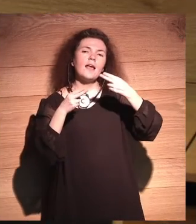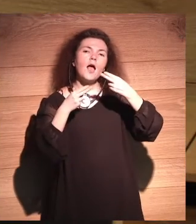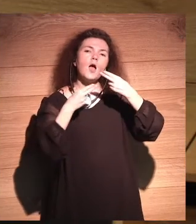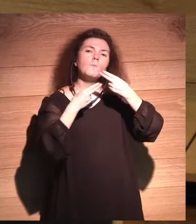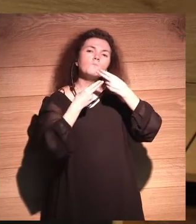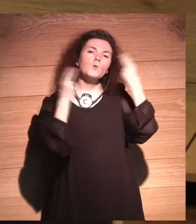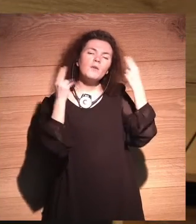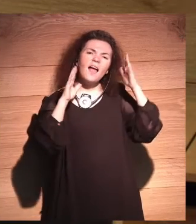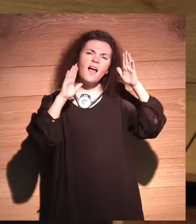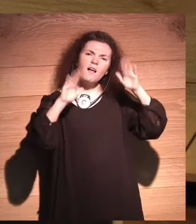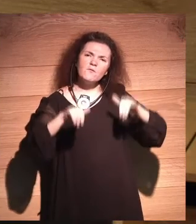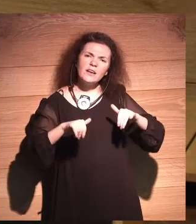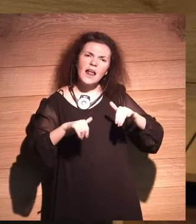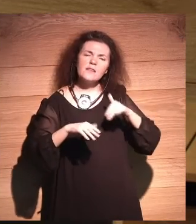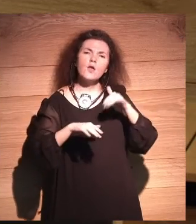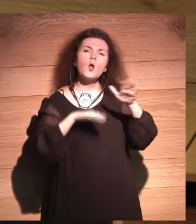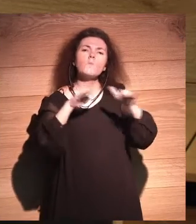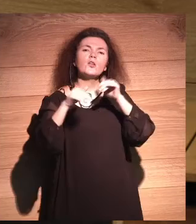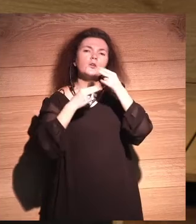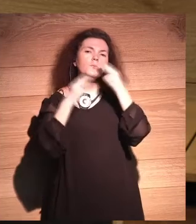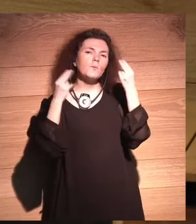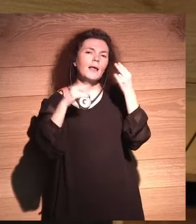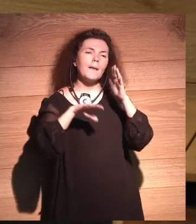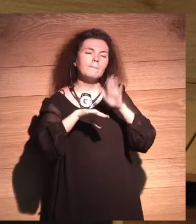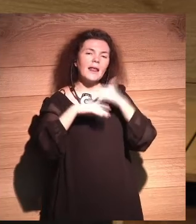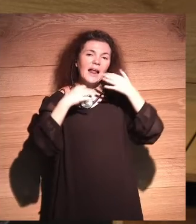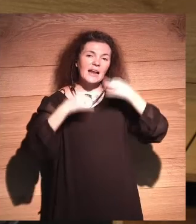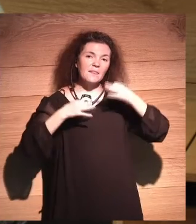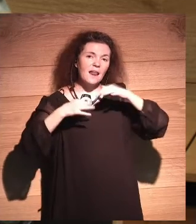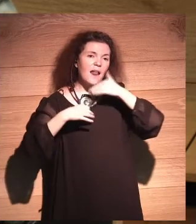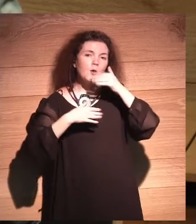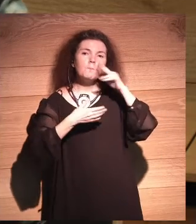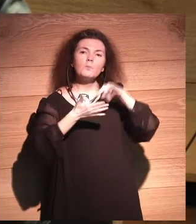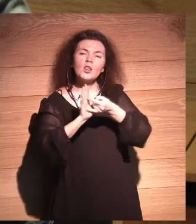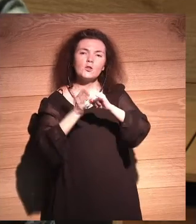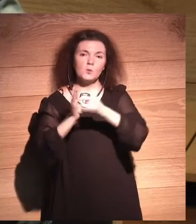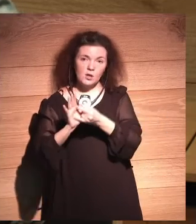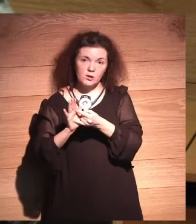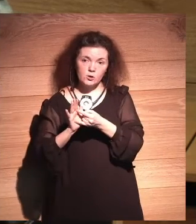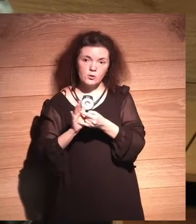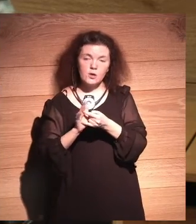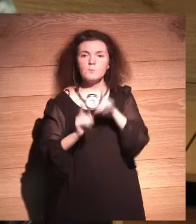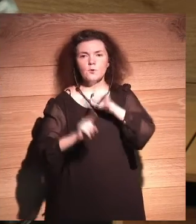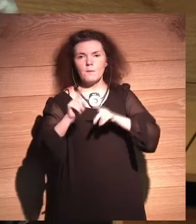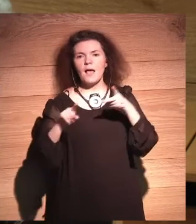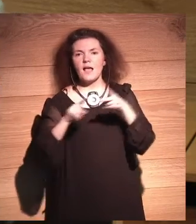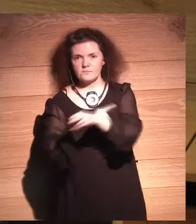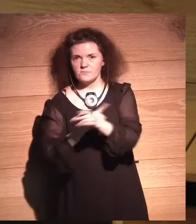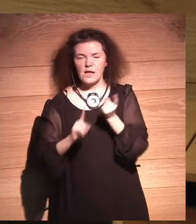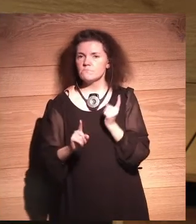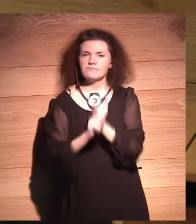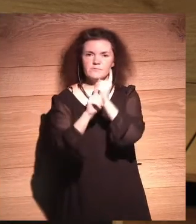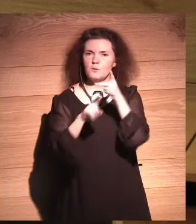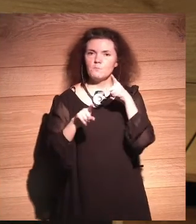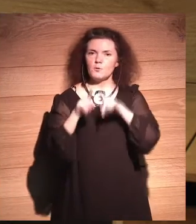and there's a public policy, you have a public calling to develop a series of projects,